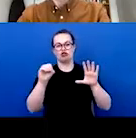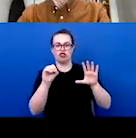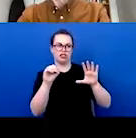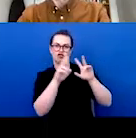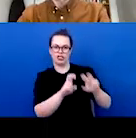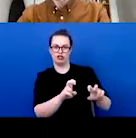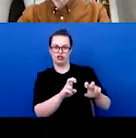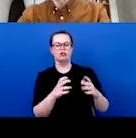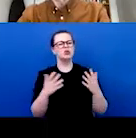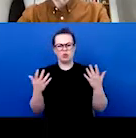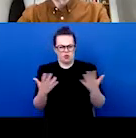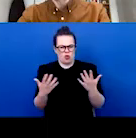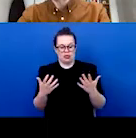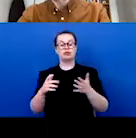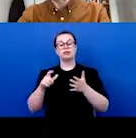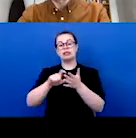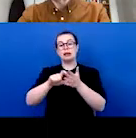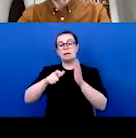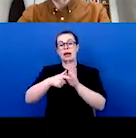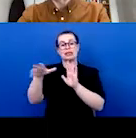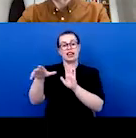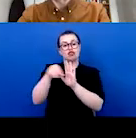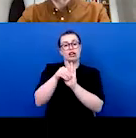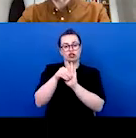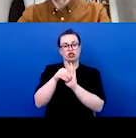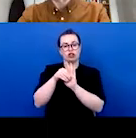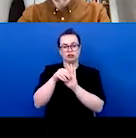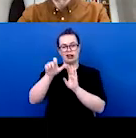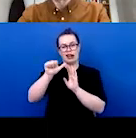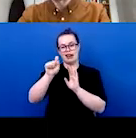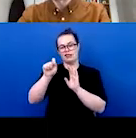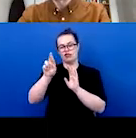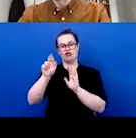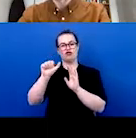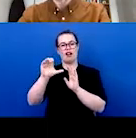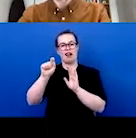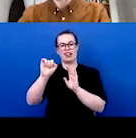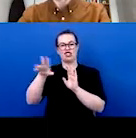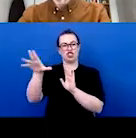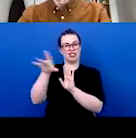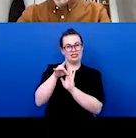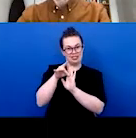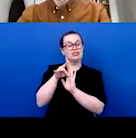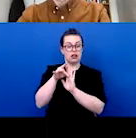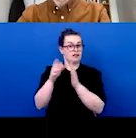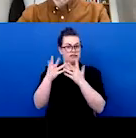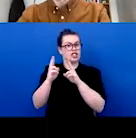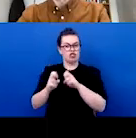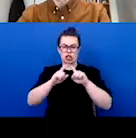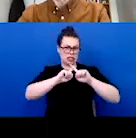effects have been described in the literature in a series of very interesting papers